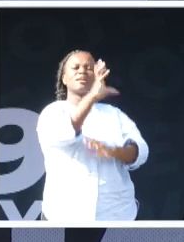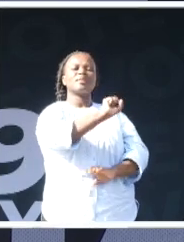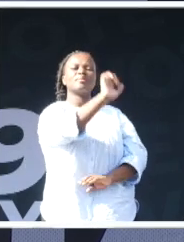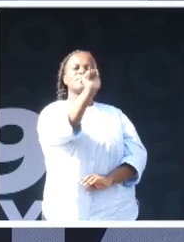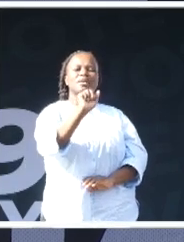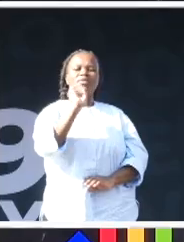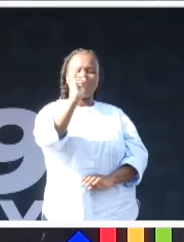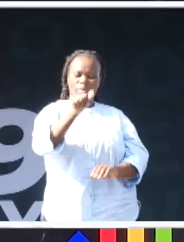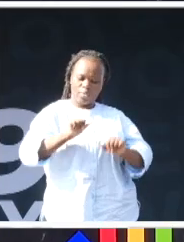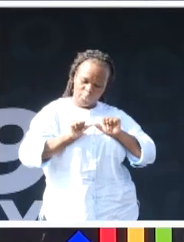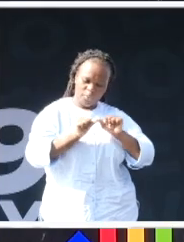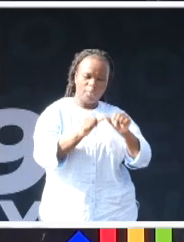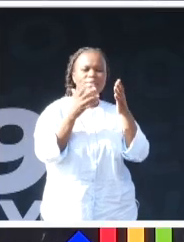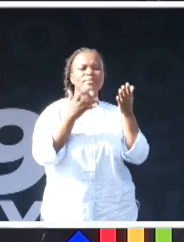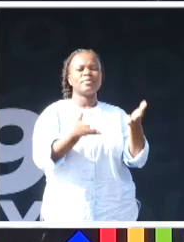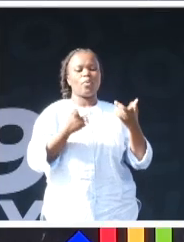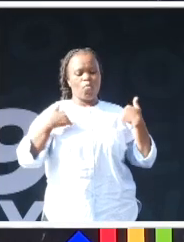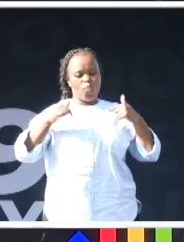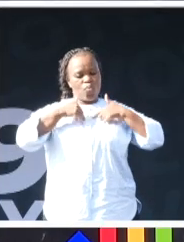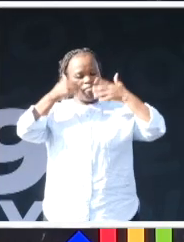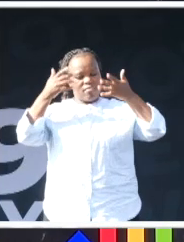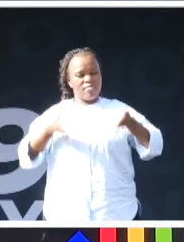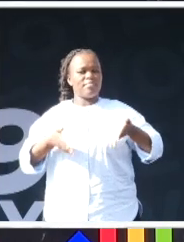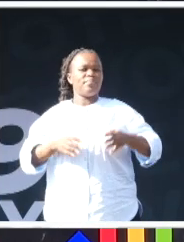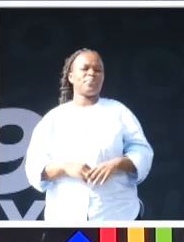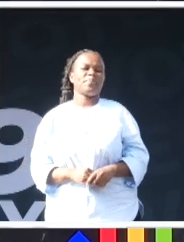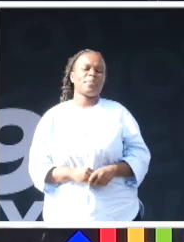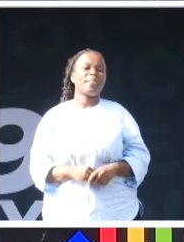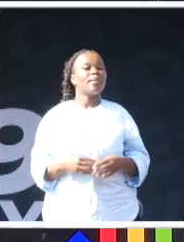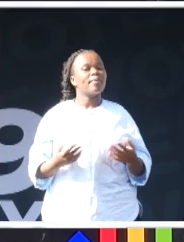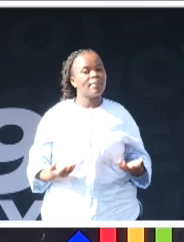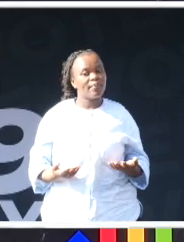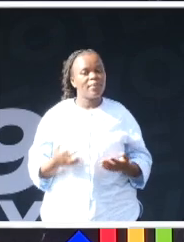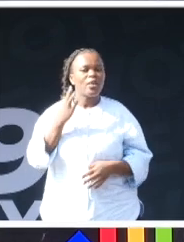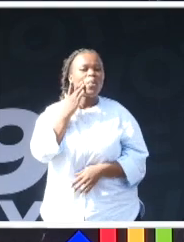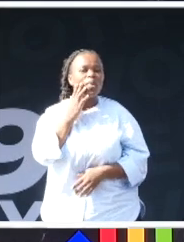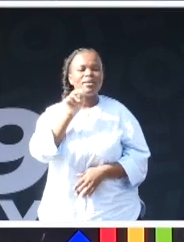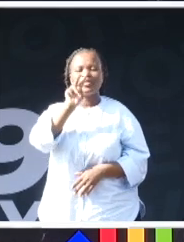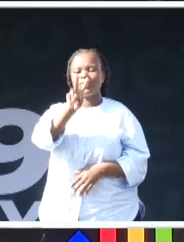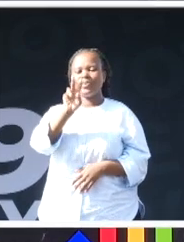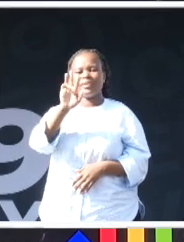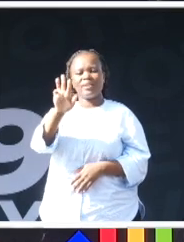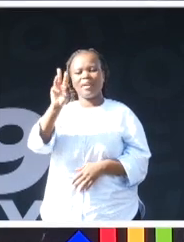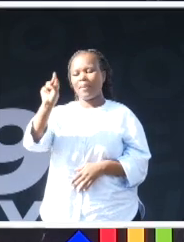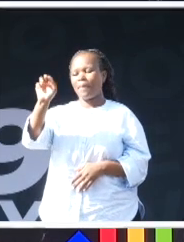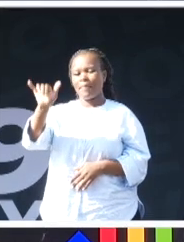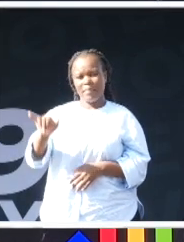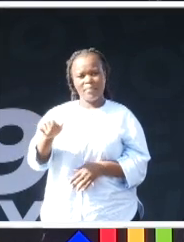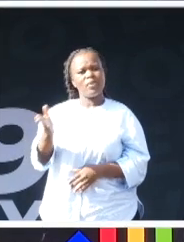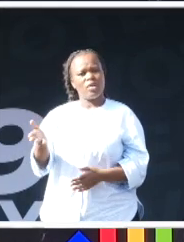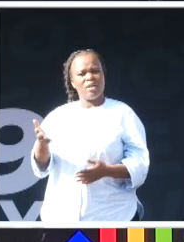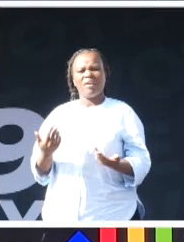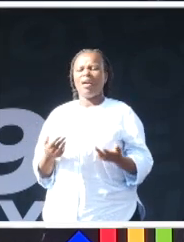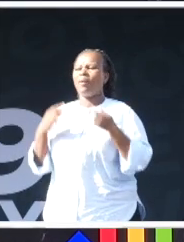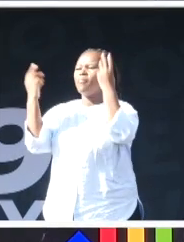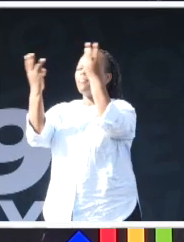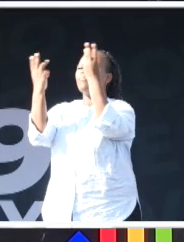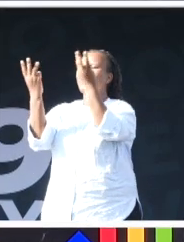stay. We are here. And on the 29th of May, Unlike the people